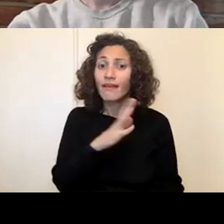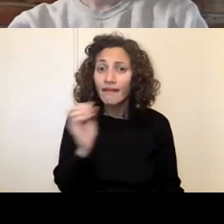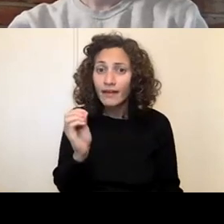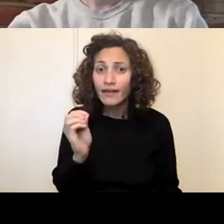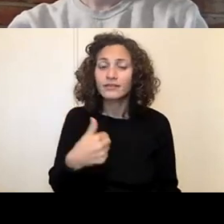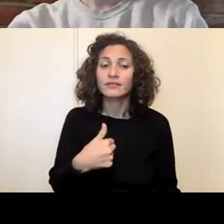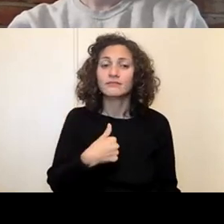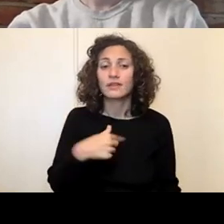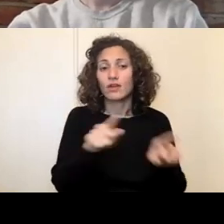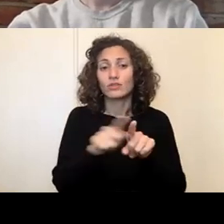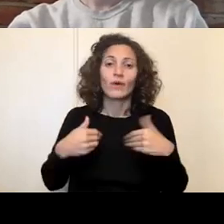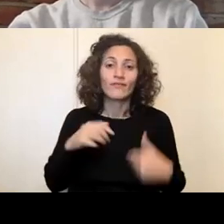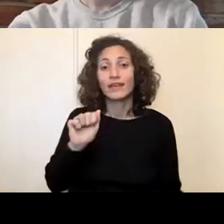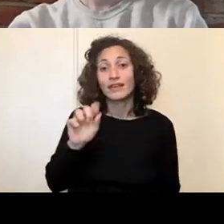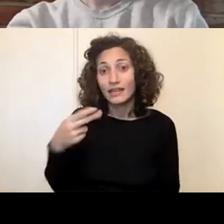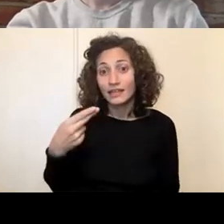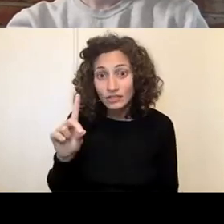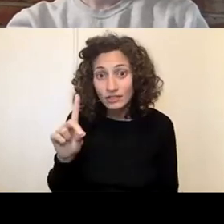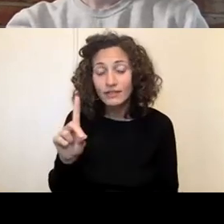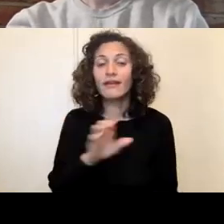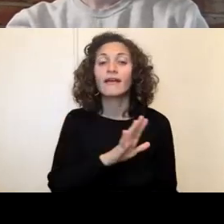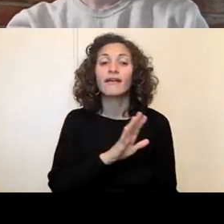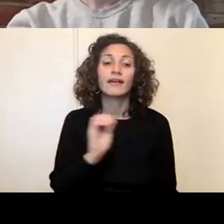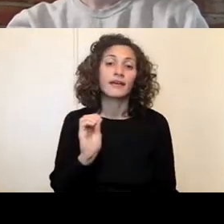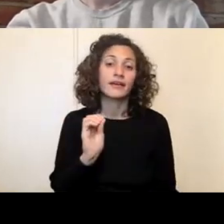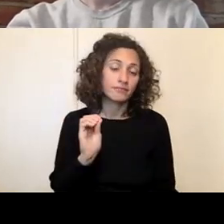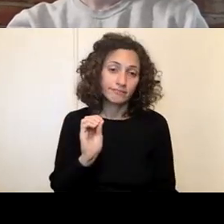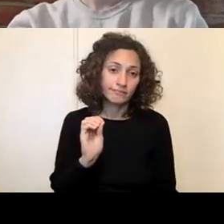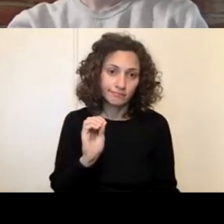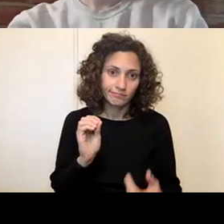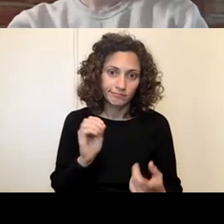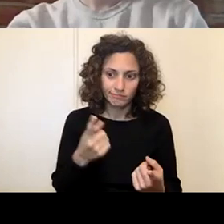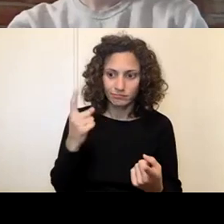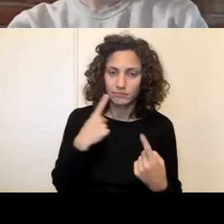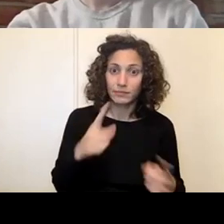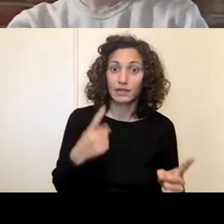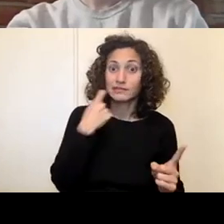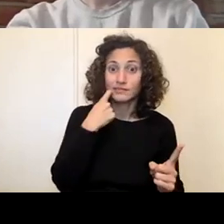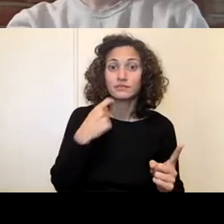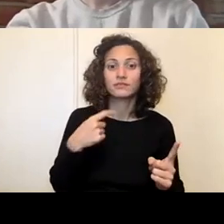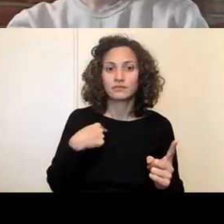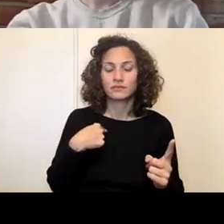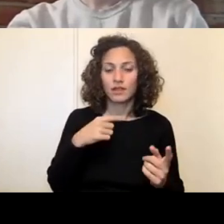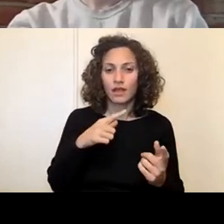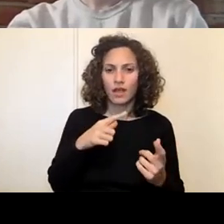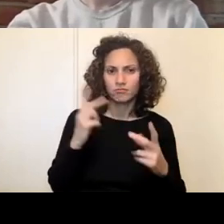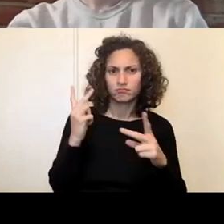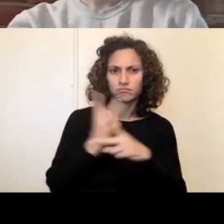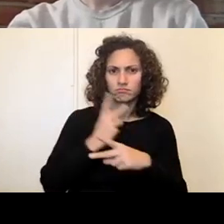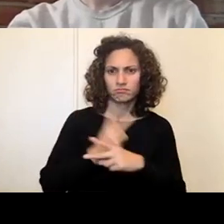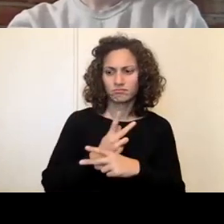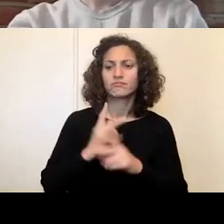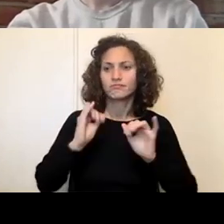Also I have ADHD, and it wasn't even until recently that I learned about how that